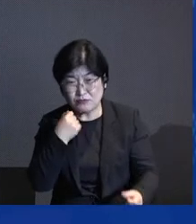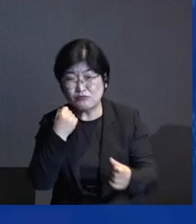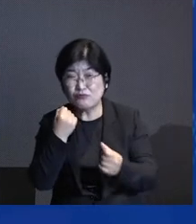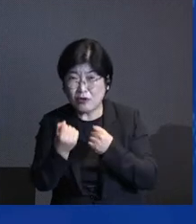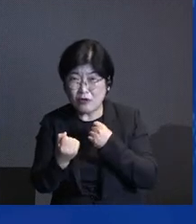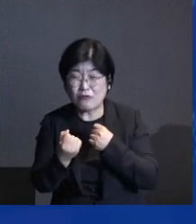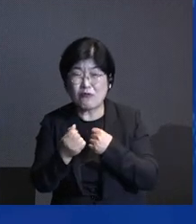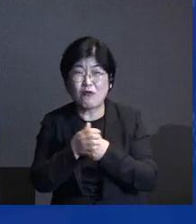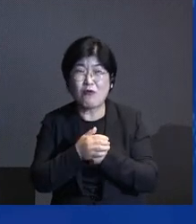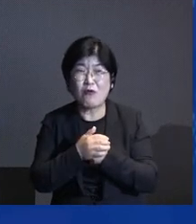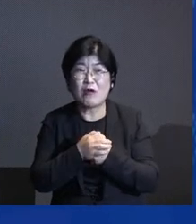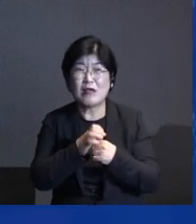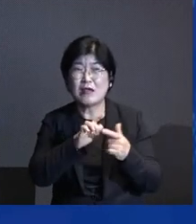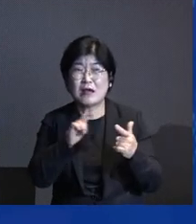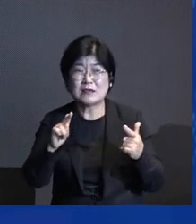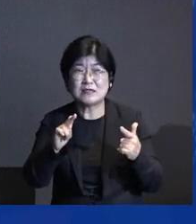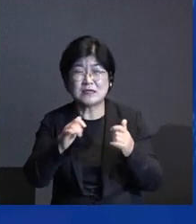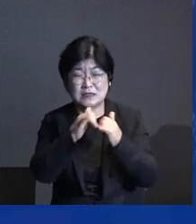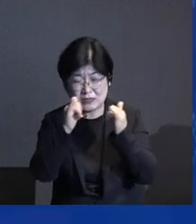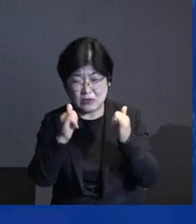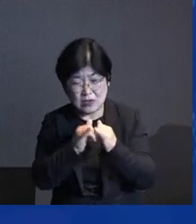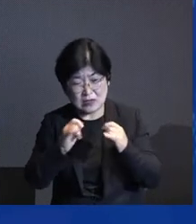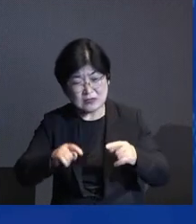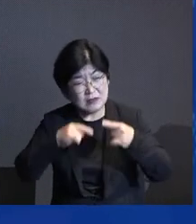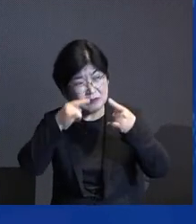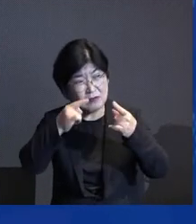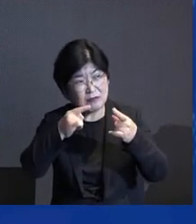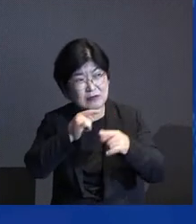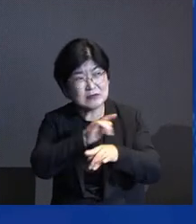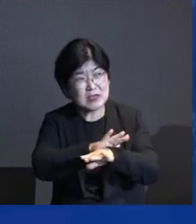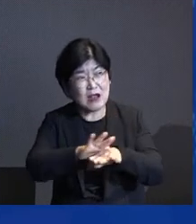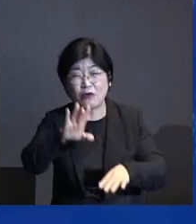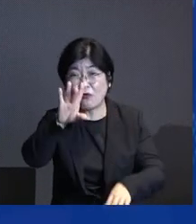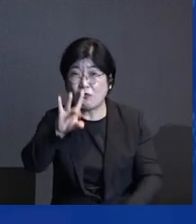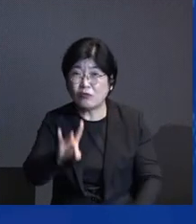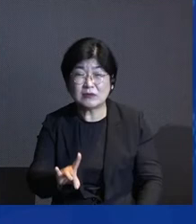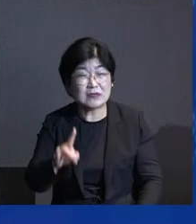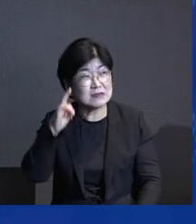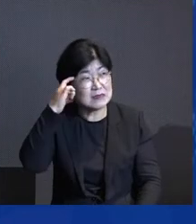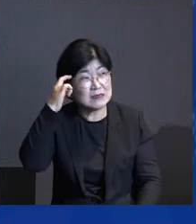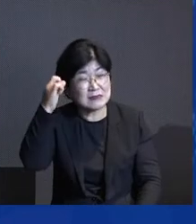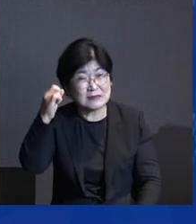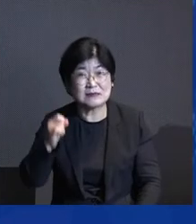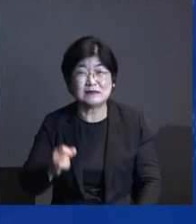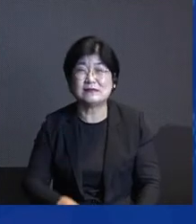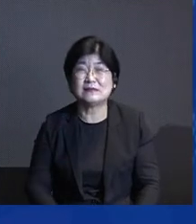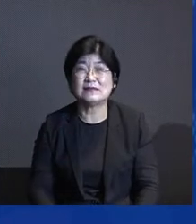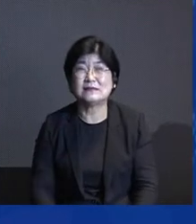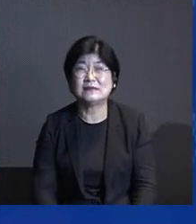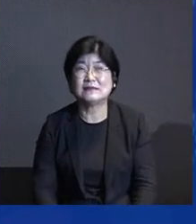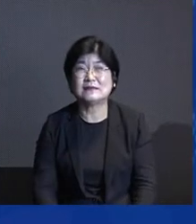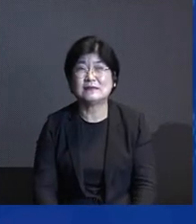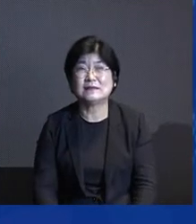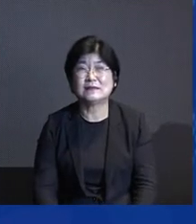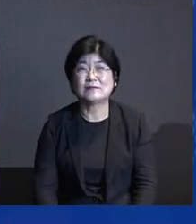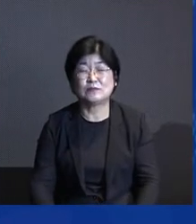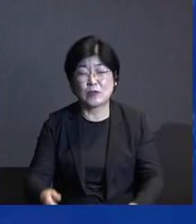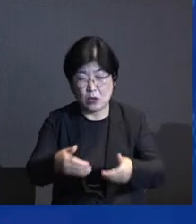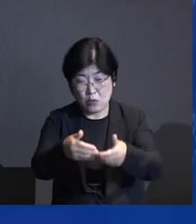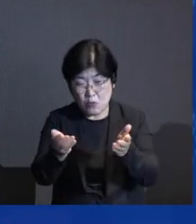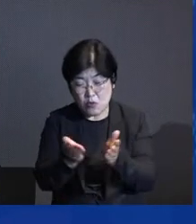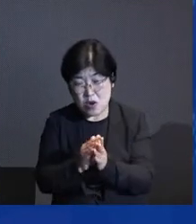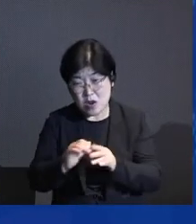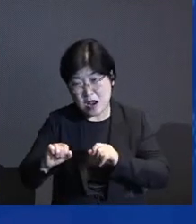consideration is to promote balance activity between the group at risk and healthy